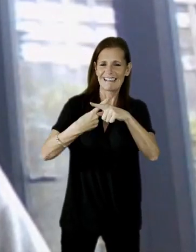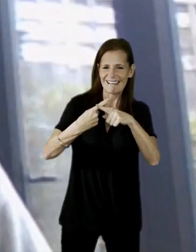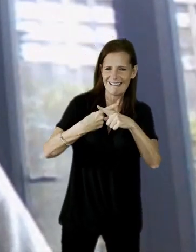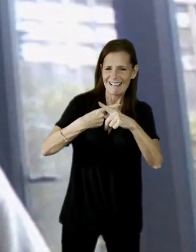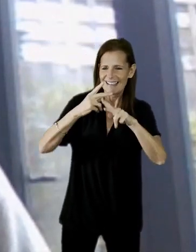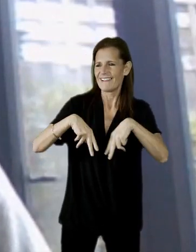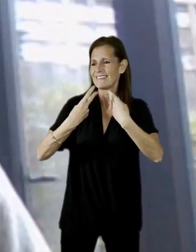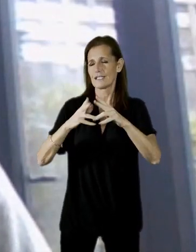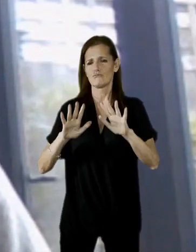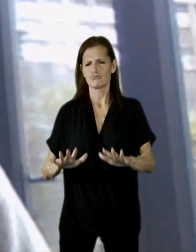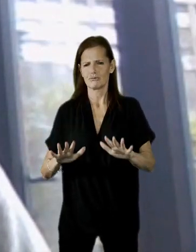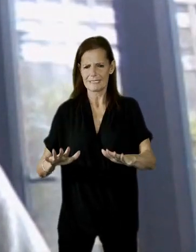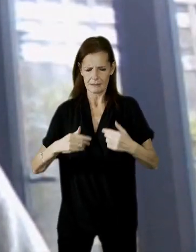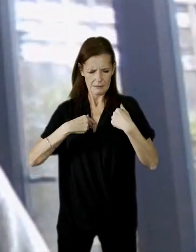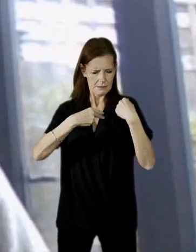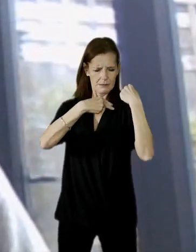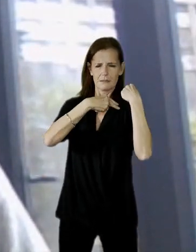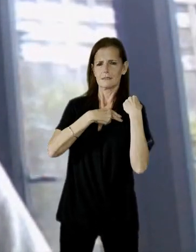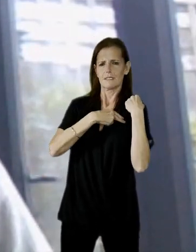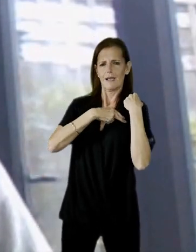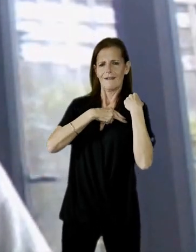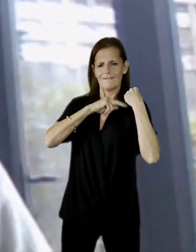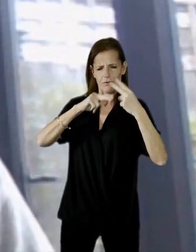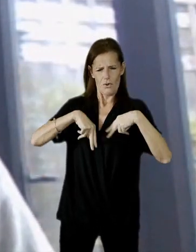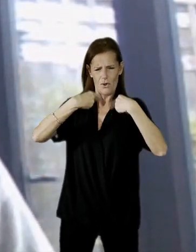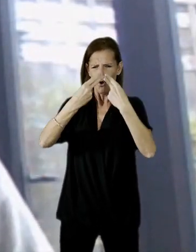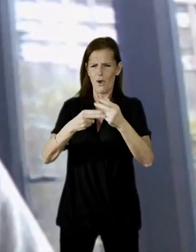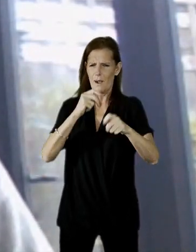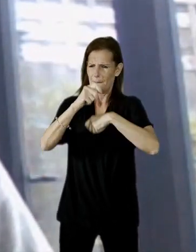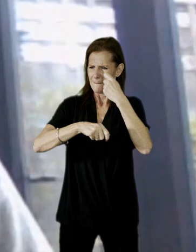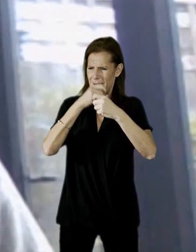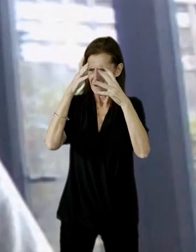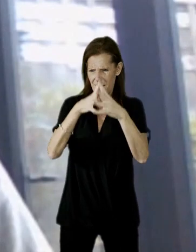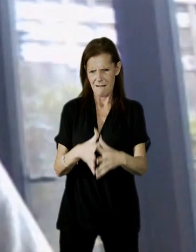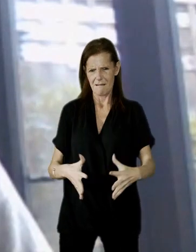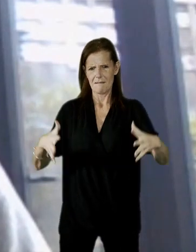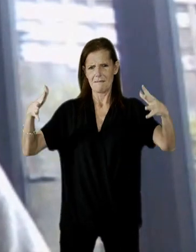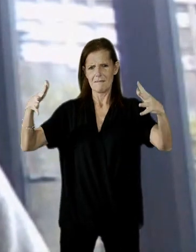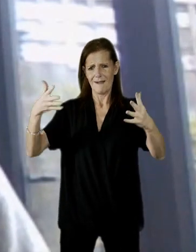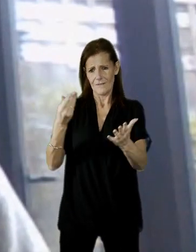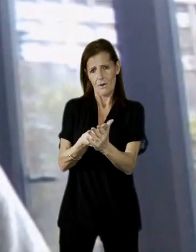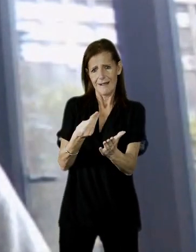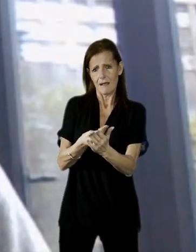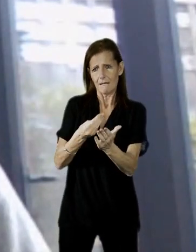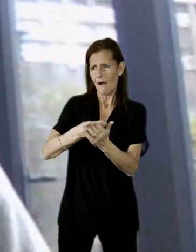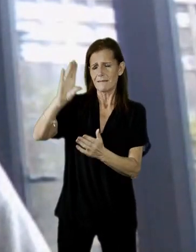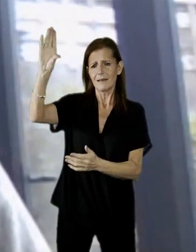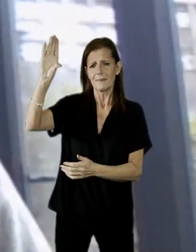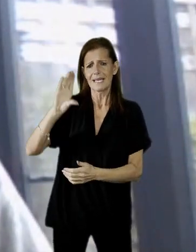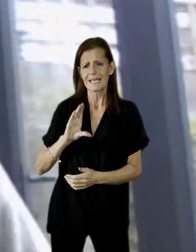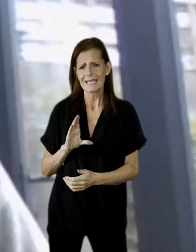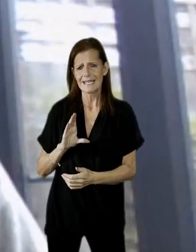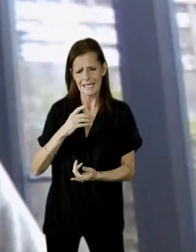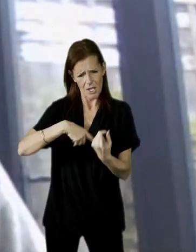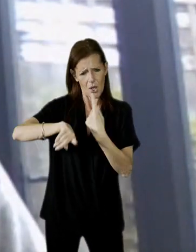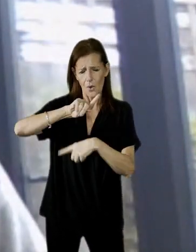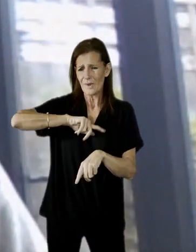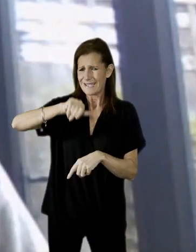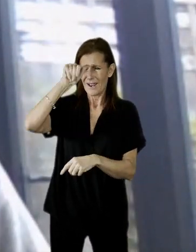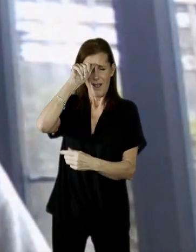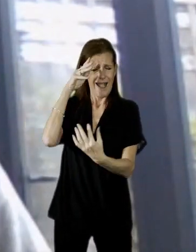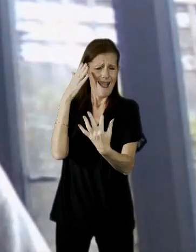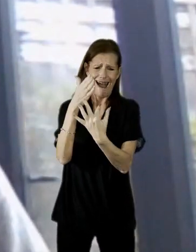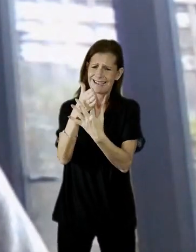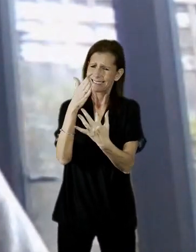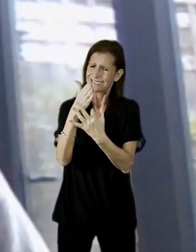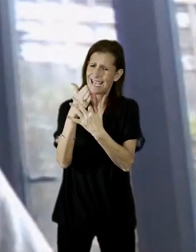most productive sectors for the economy. And we really recognise that the accessible tourism market can help us to meet this